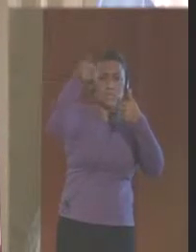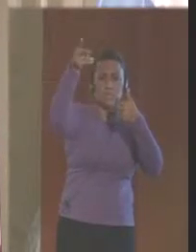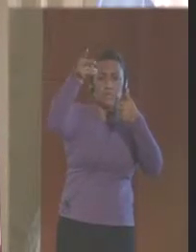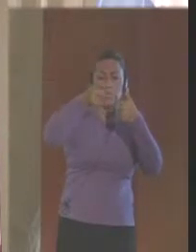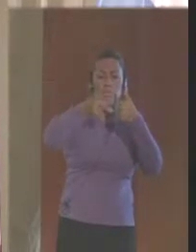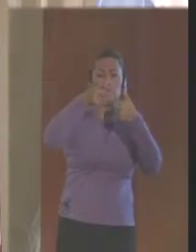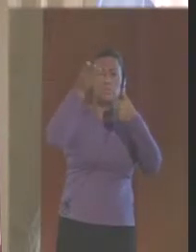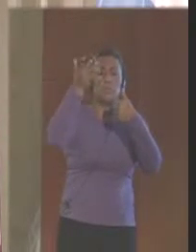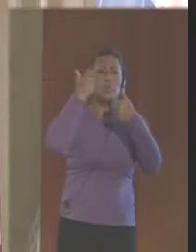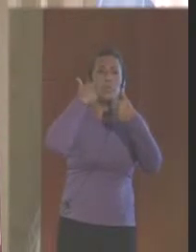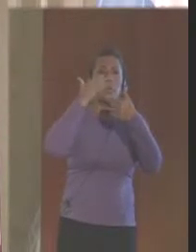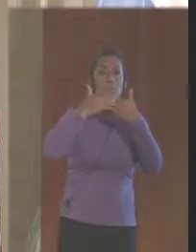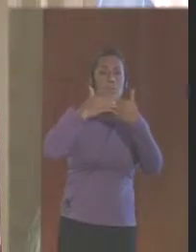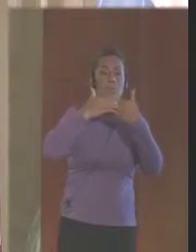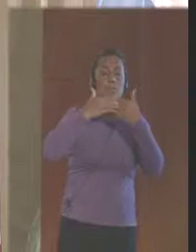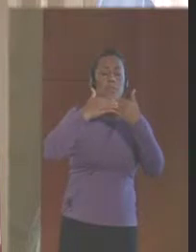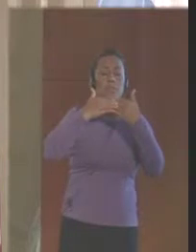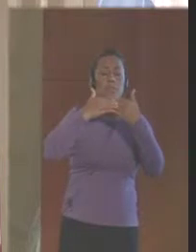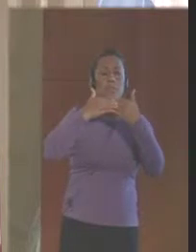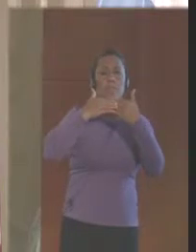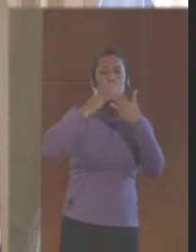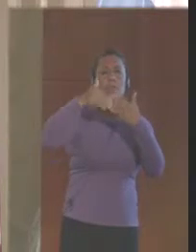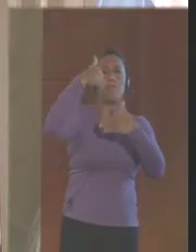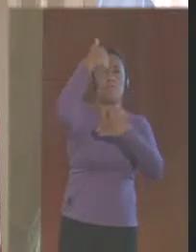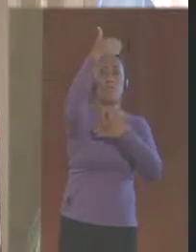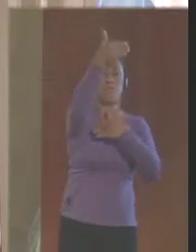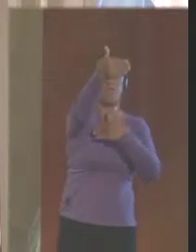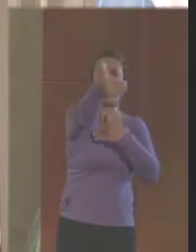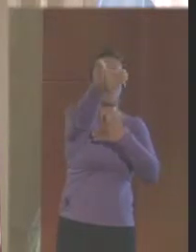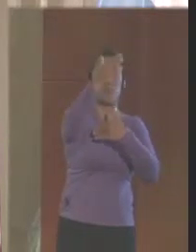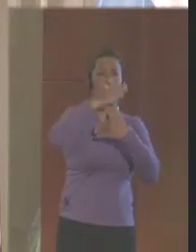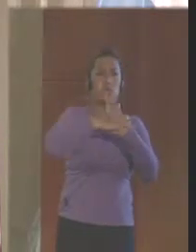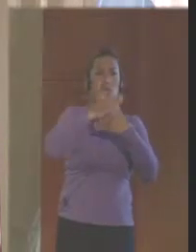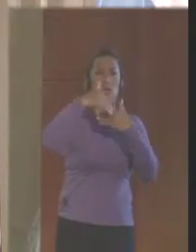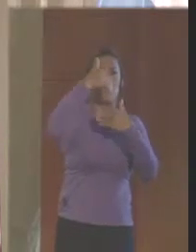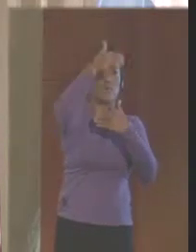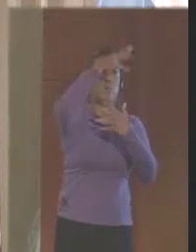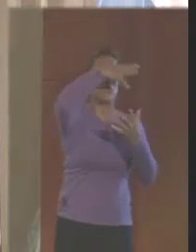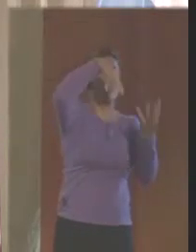Atlantic hurricane belt, and as a result, we are not